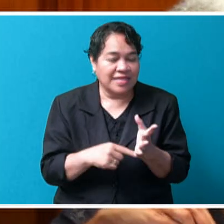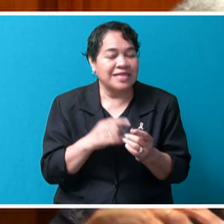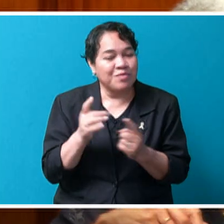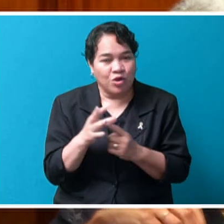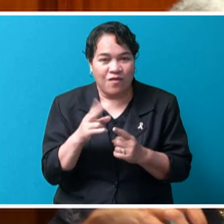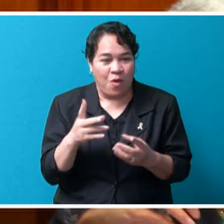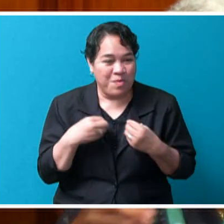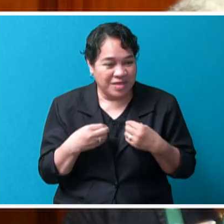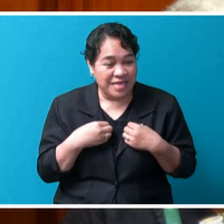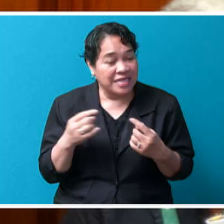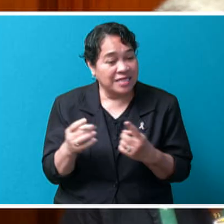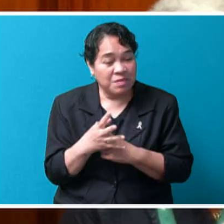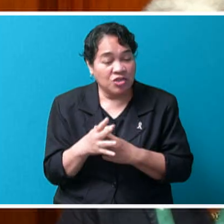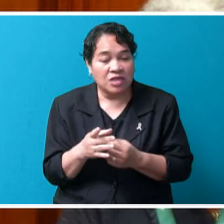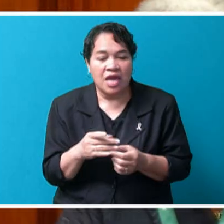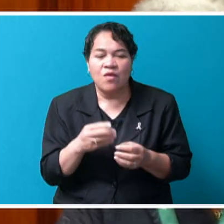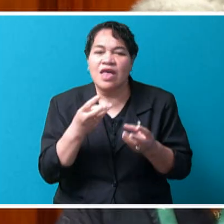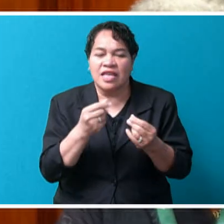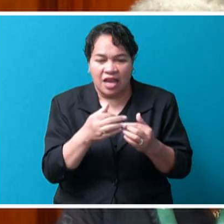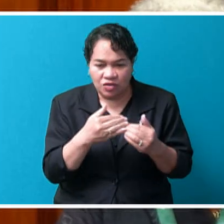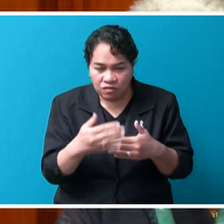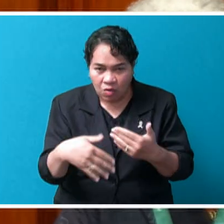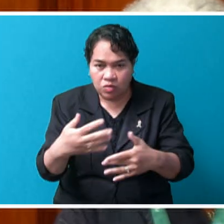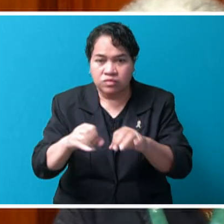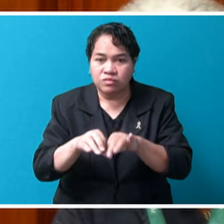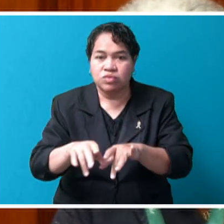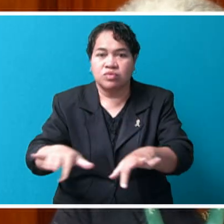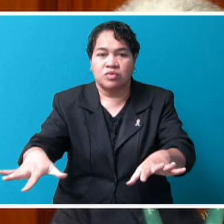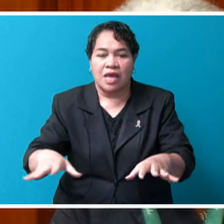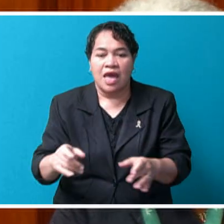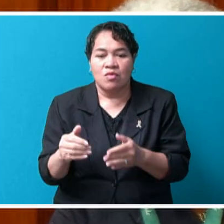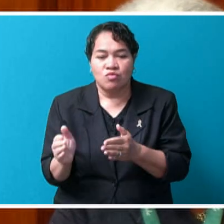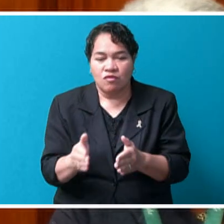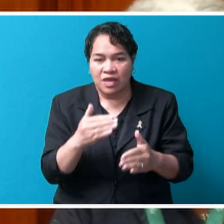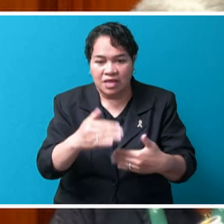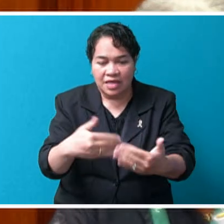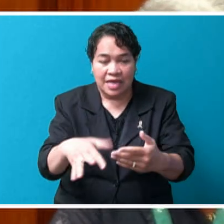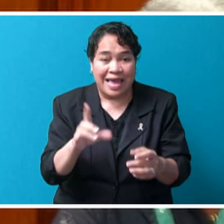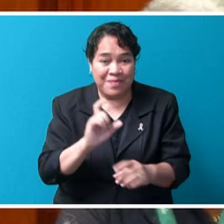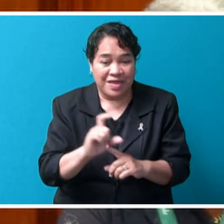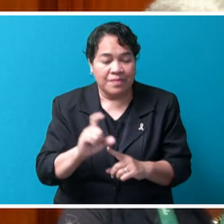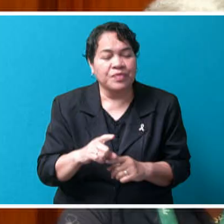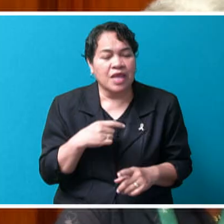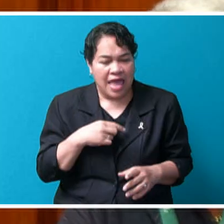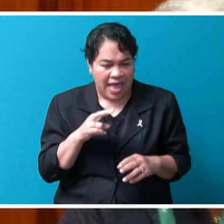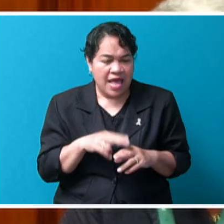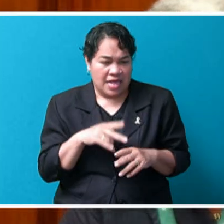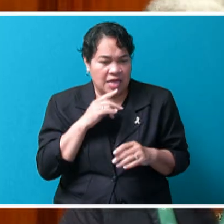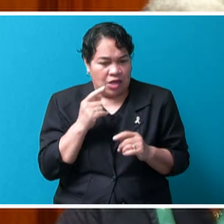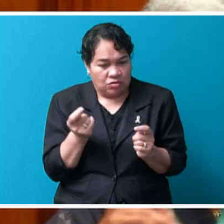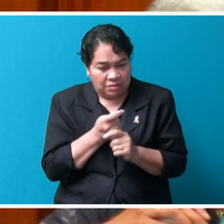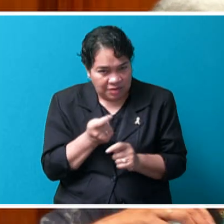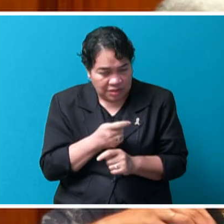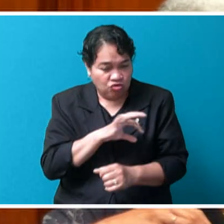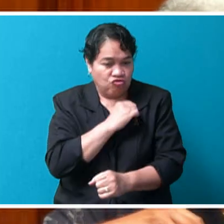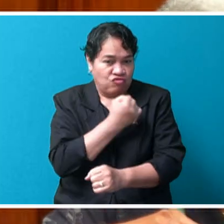in supporting cash flow and working capital. FRCS is therefore continuing to strengthen its VAT refund processes to ensure